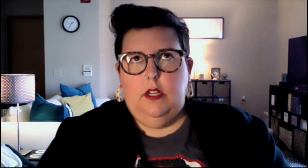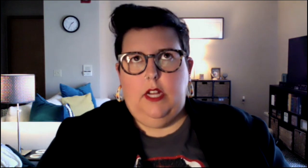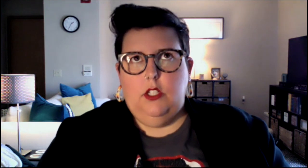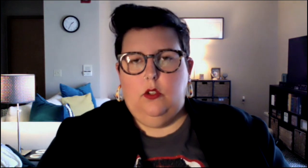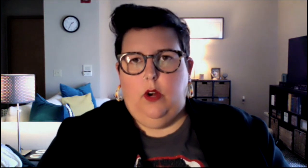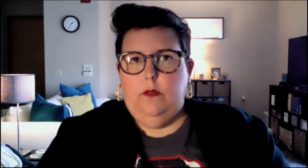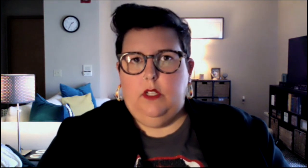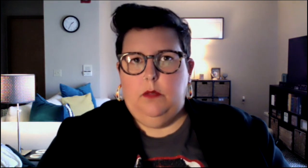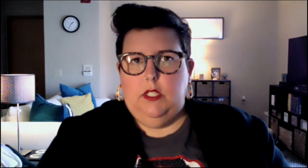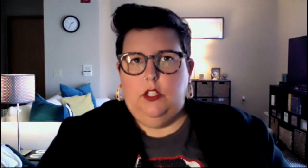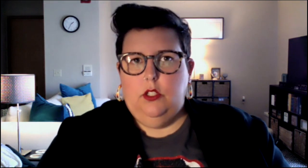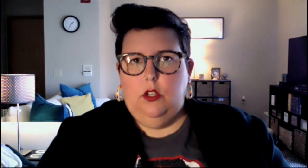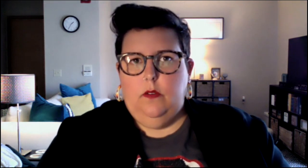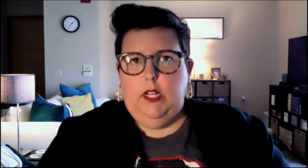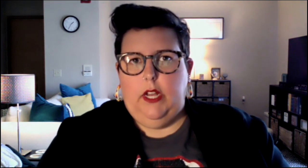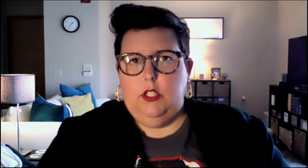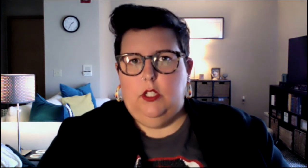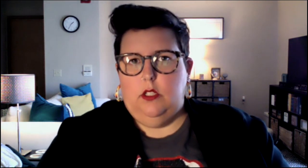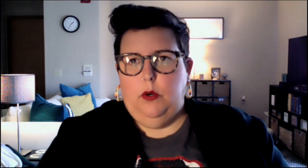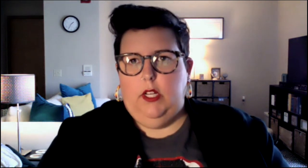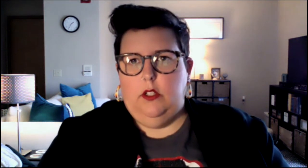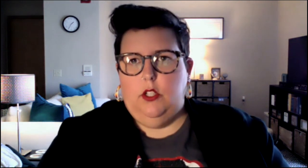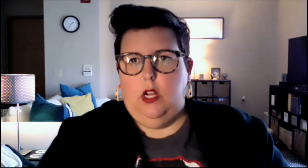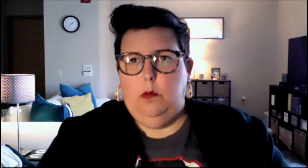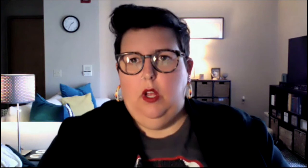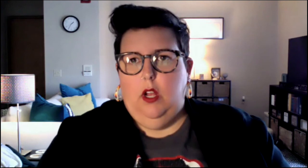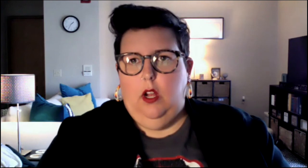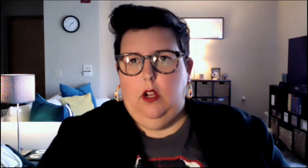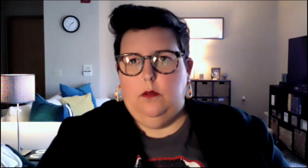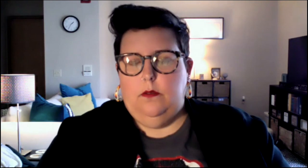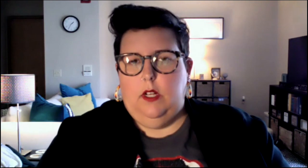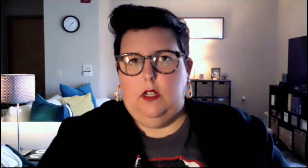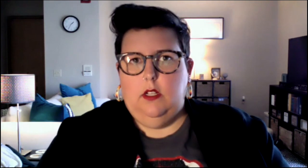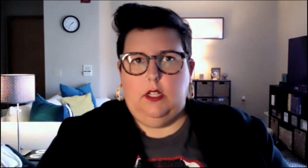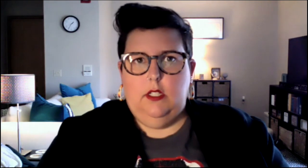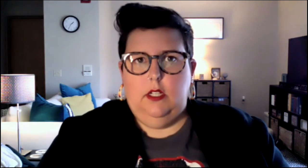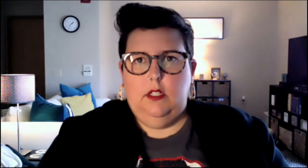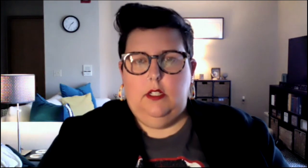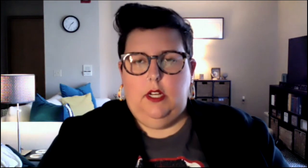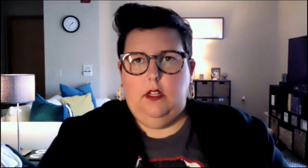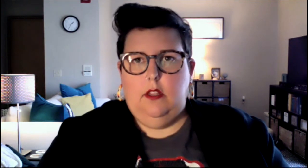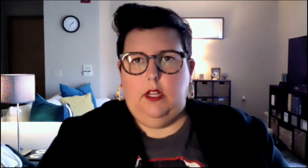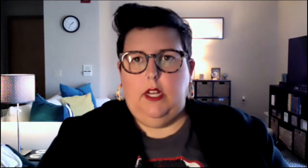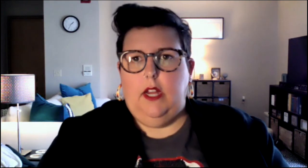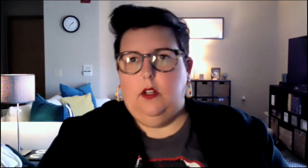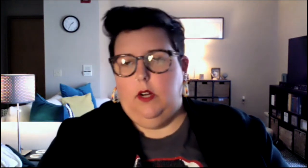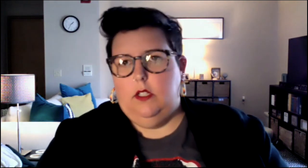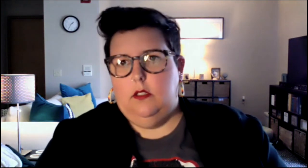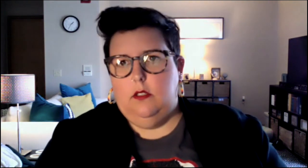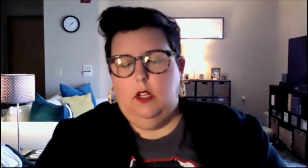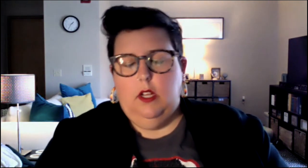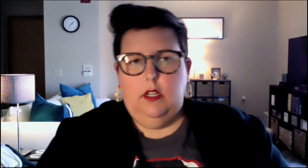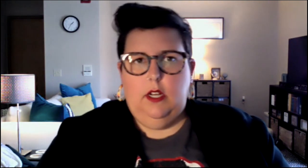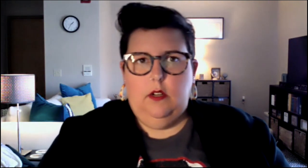the National Crime Victimization Survey actually does a pretty good job of collecting the data that